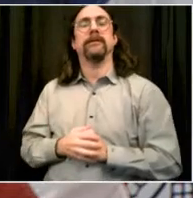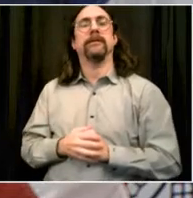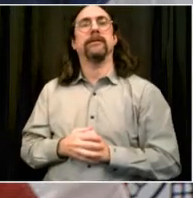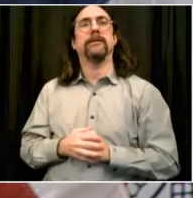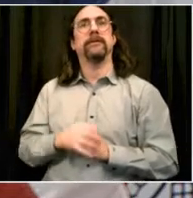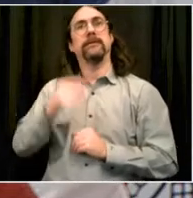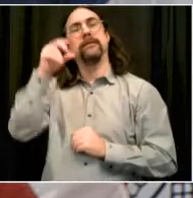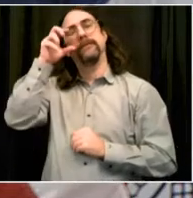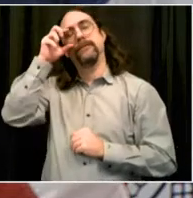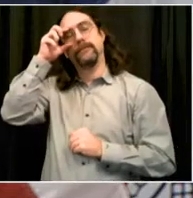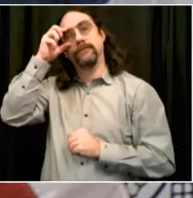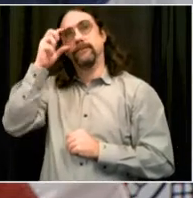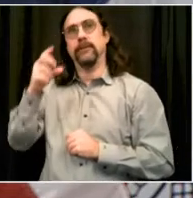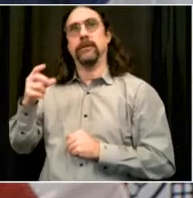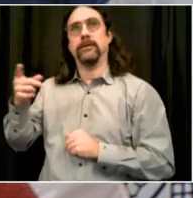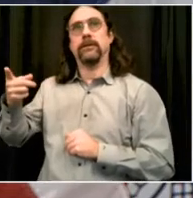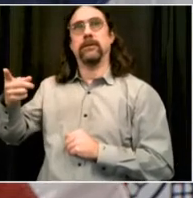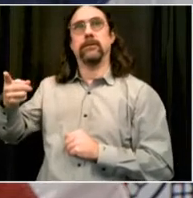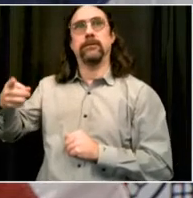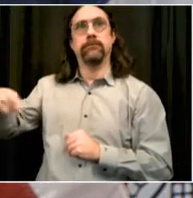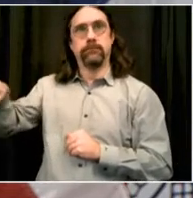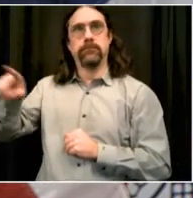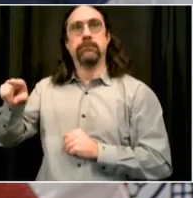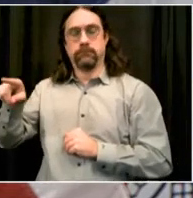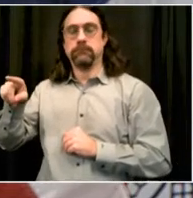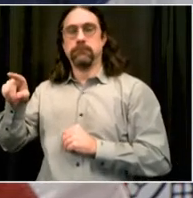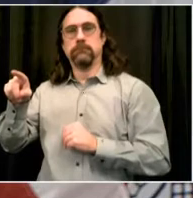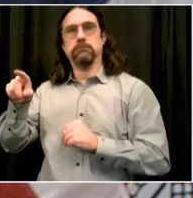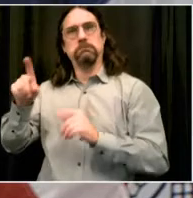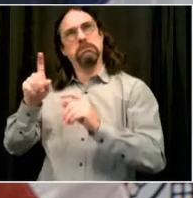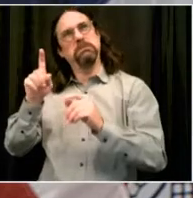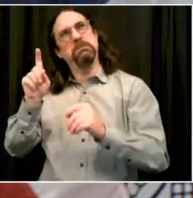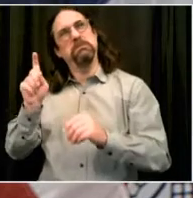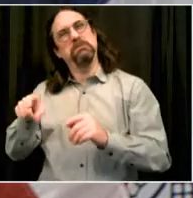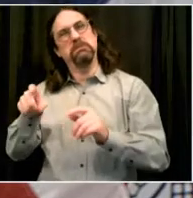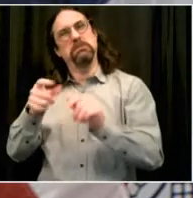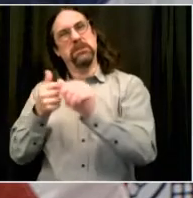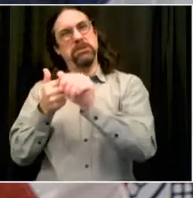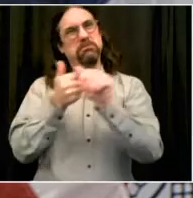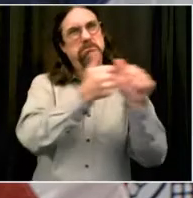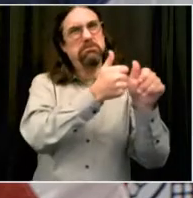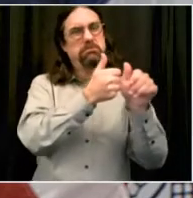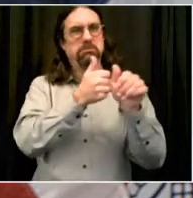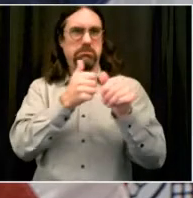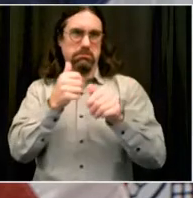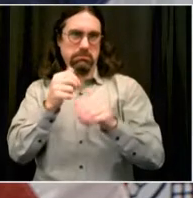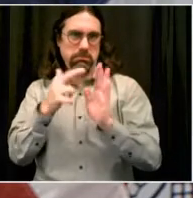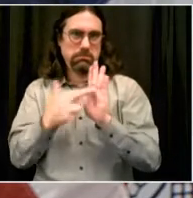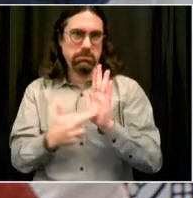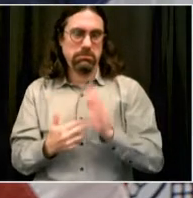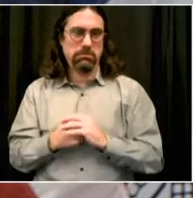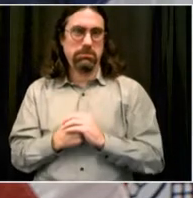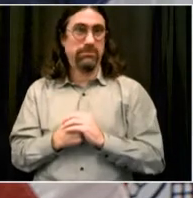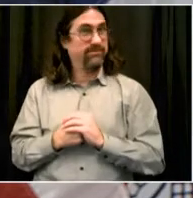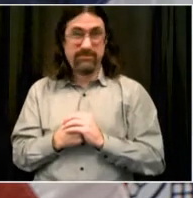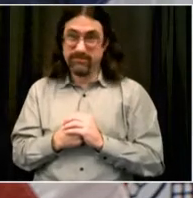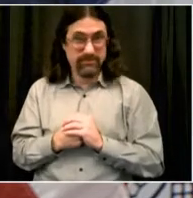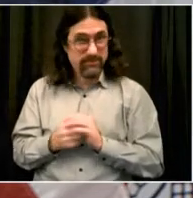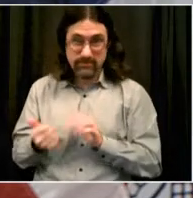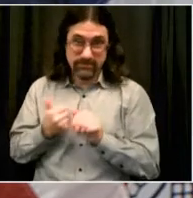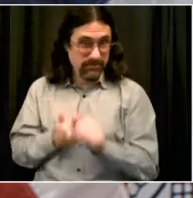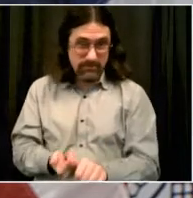Great. And also, I wanted to, I lost my train of thought. I guess that happens